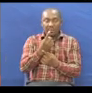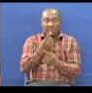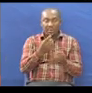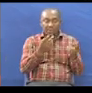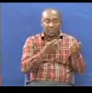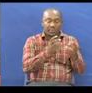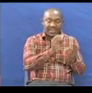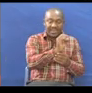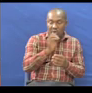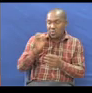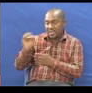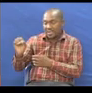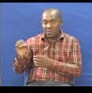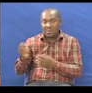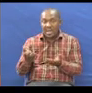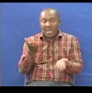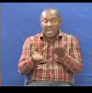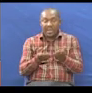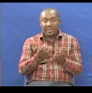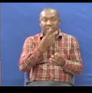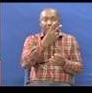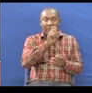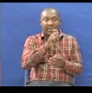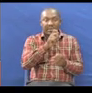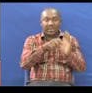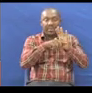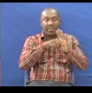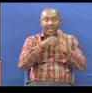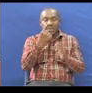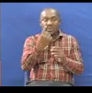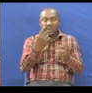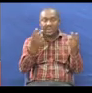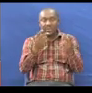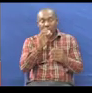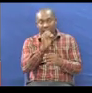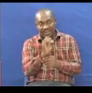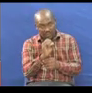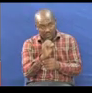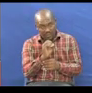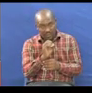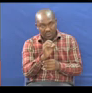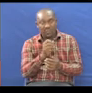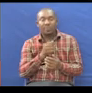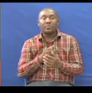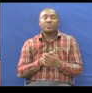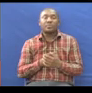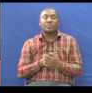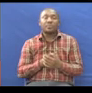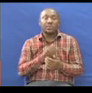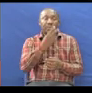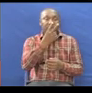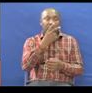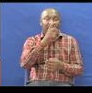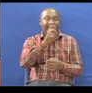That's either 2x minus 1 is equal to 0, 2x minus 1